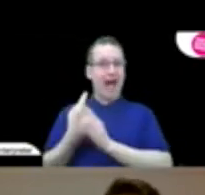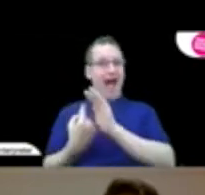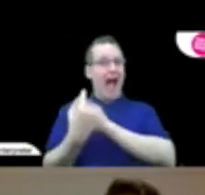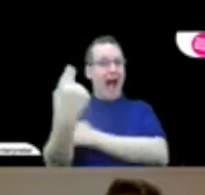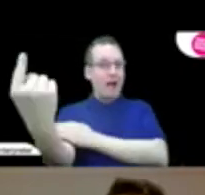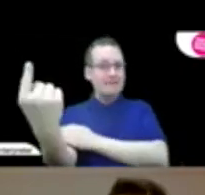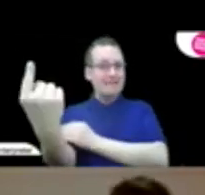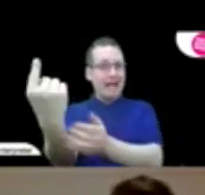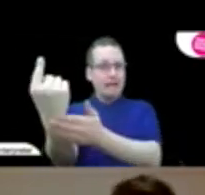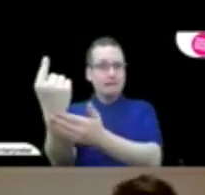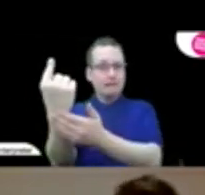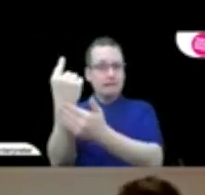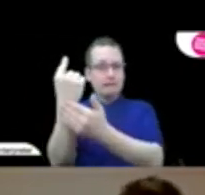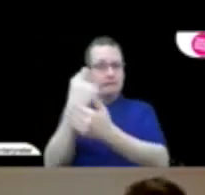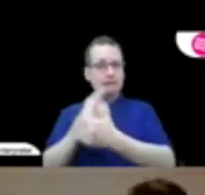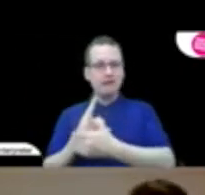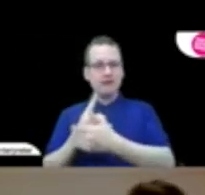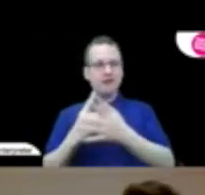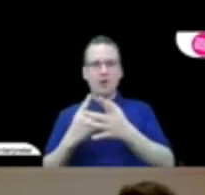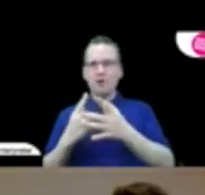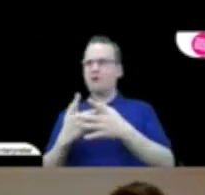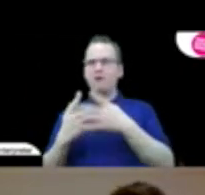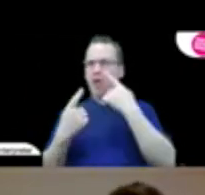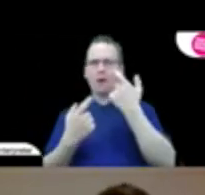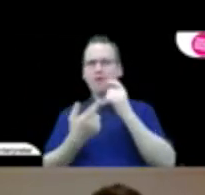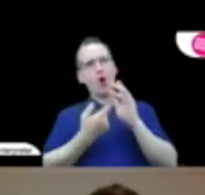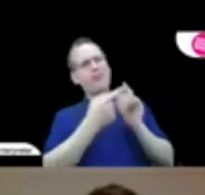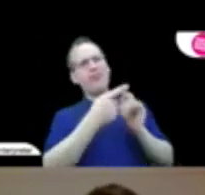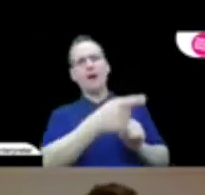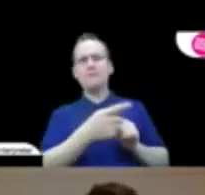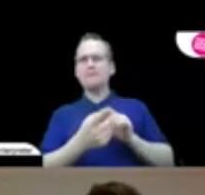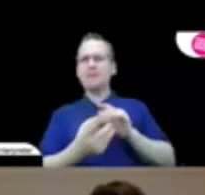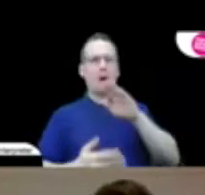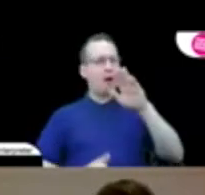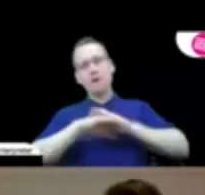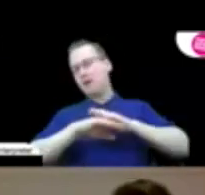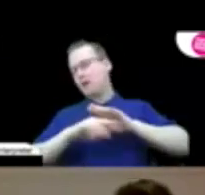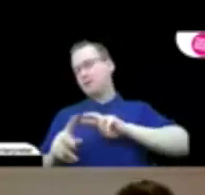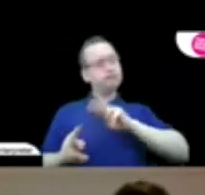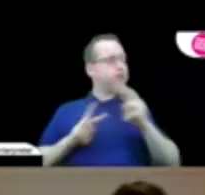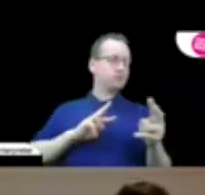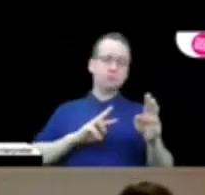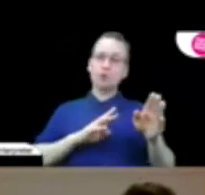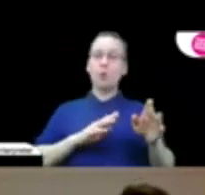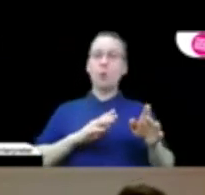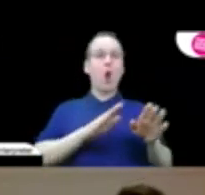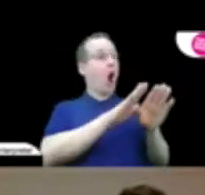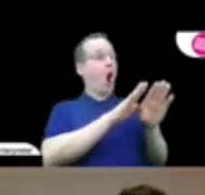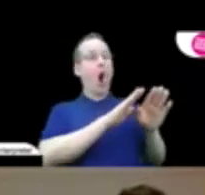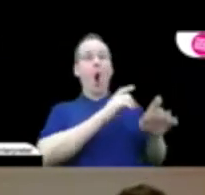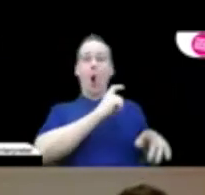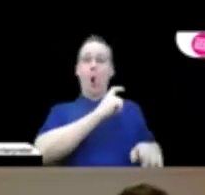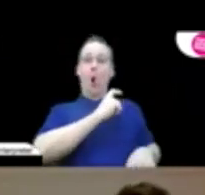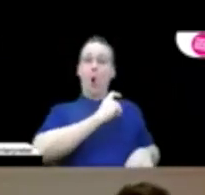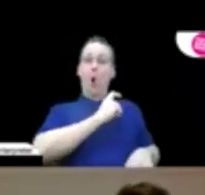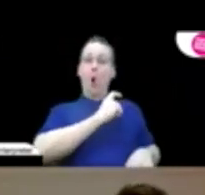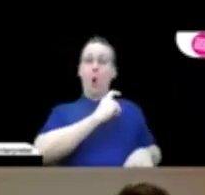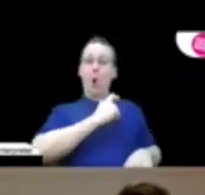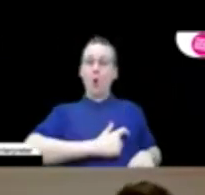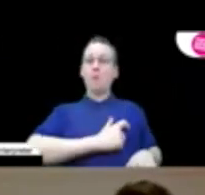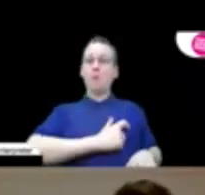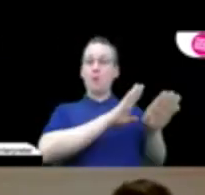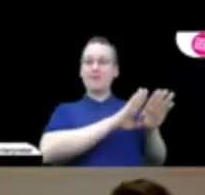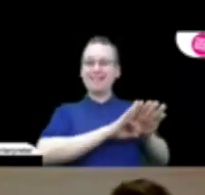press. And then just to finish up, the in complete contrast to homo nationalism is solidarity, and